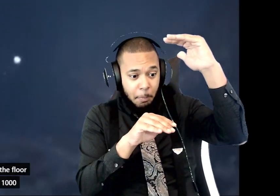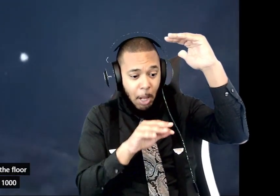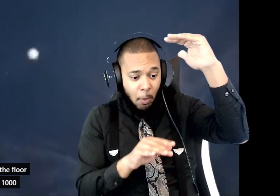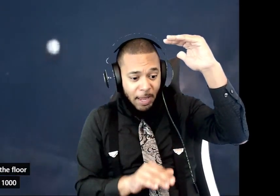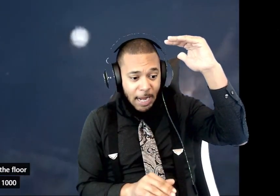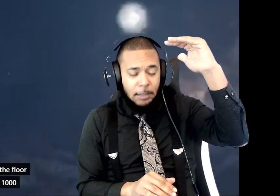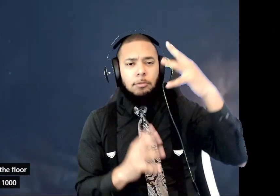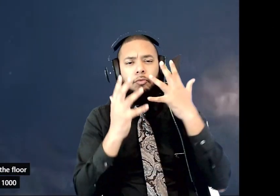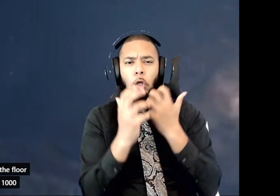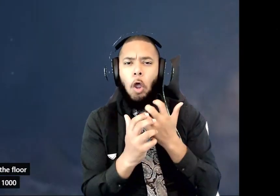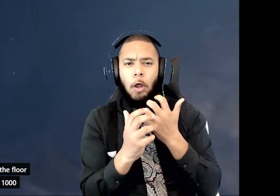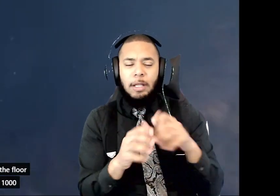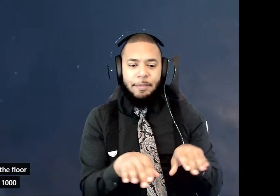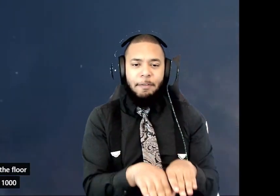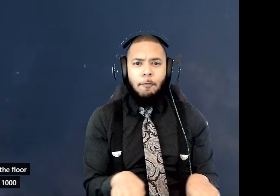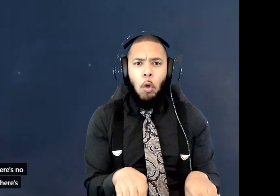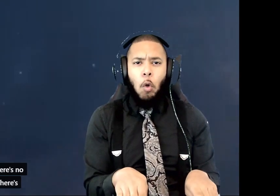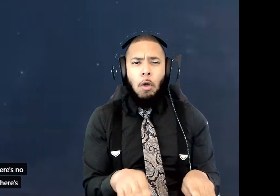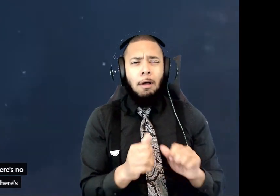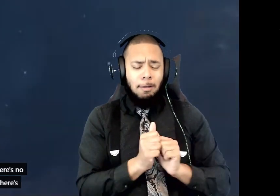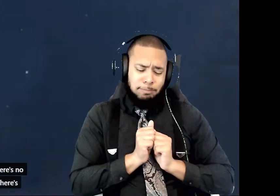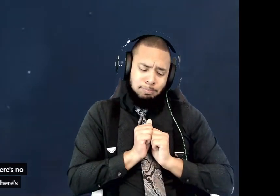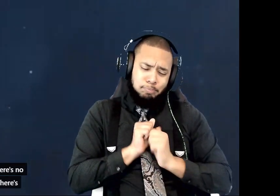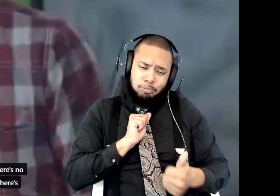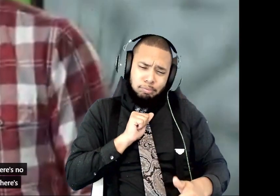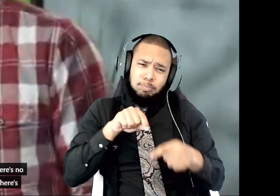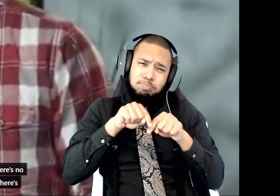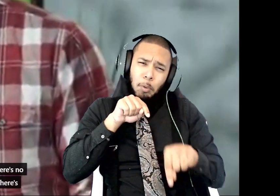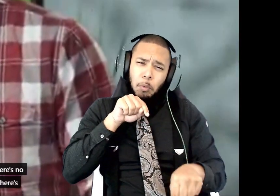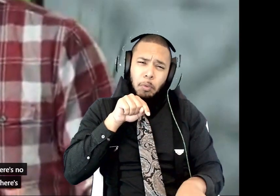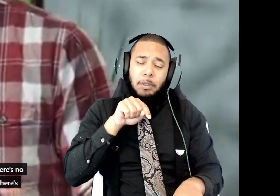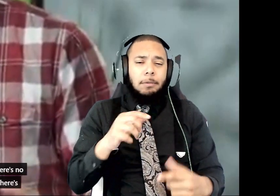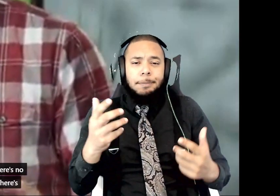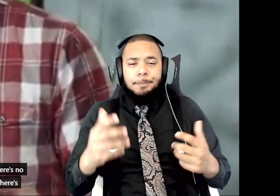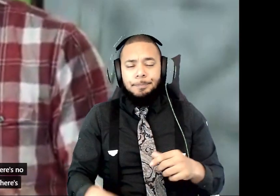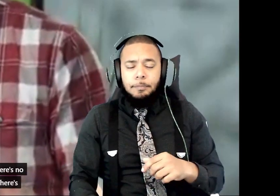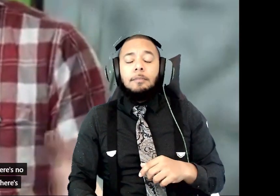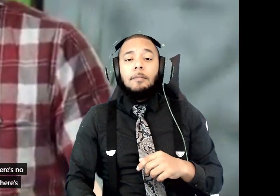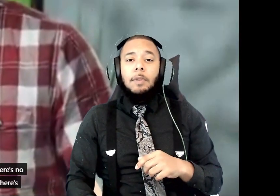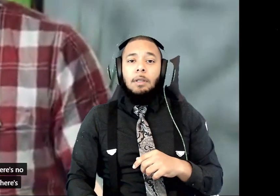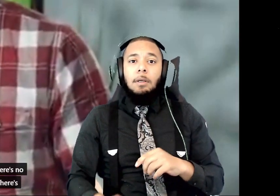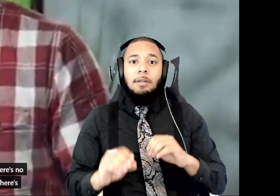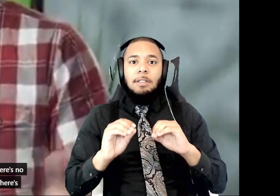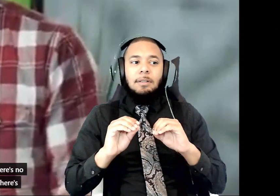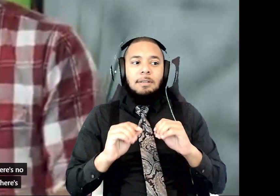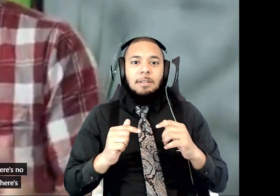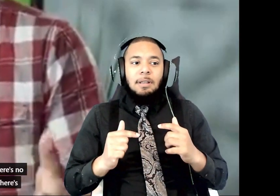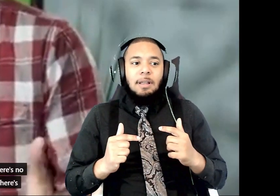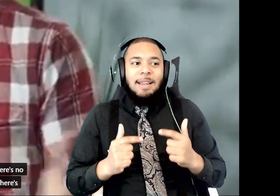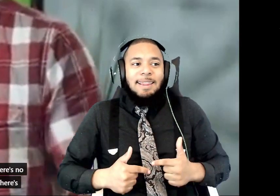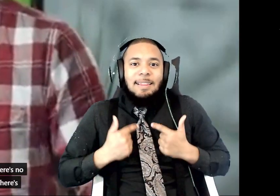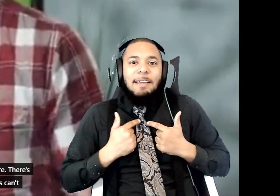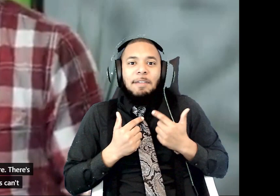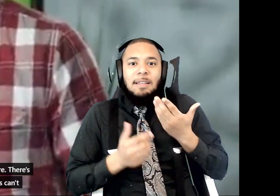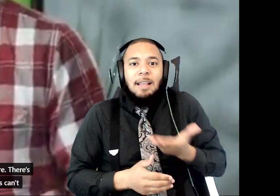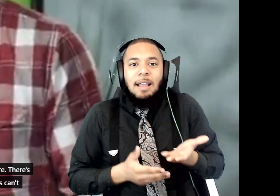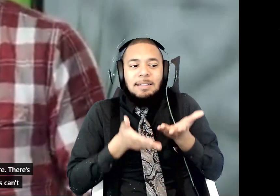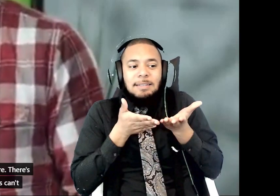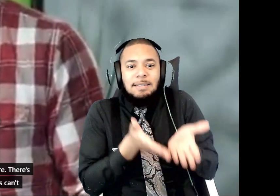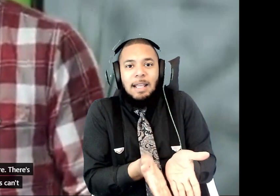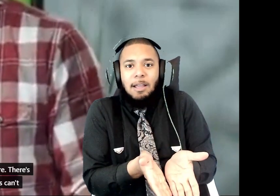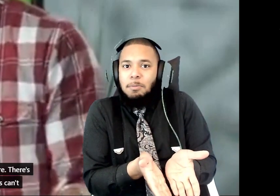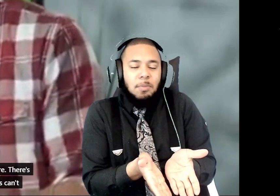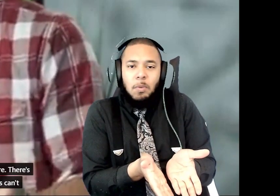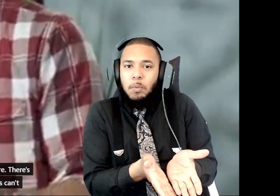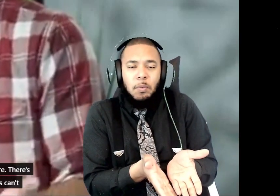floor of the ocean is several thousand meters below that. So there's no life. There's nothing that can